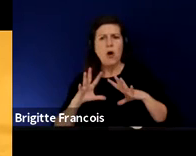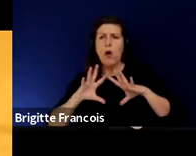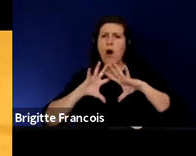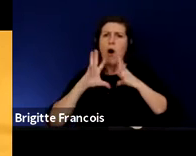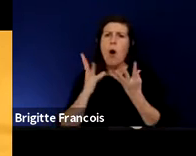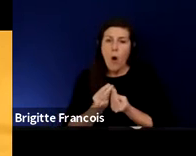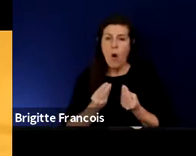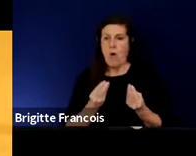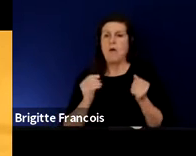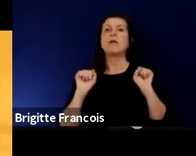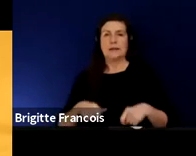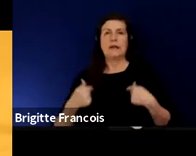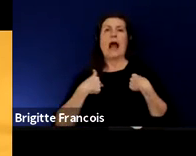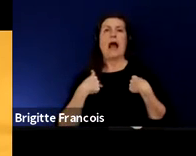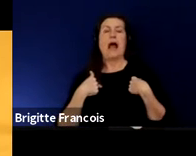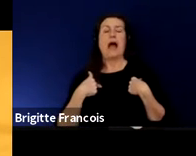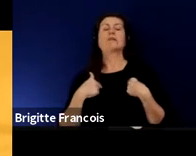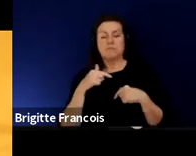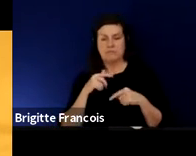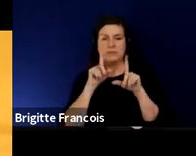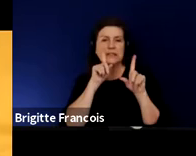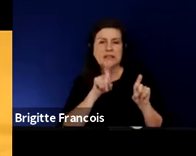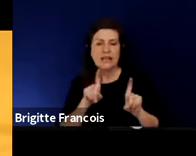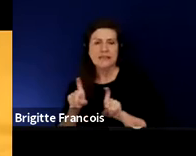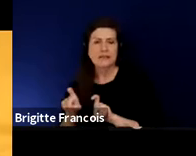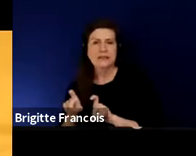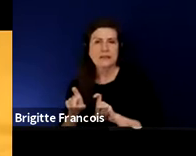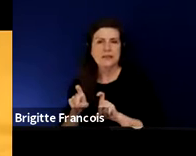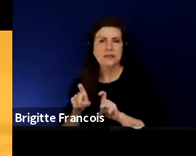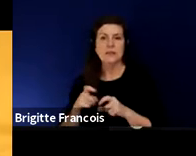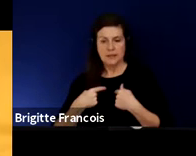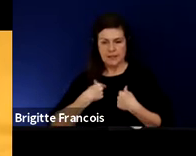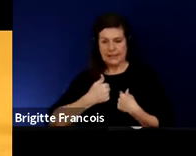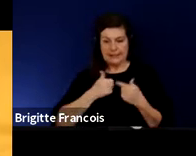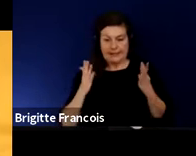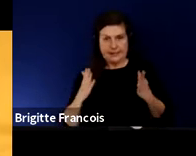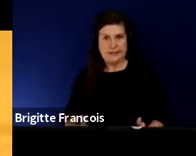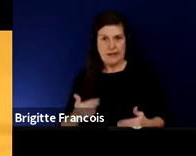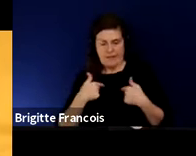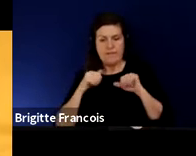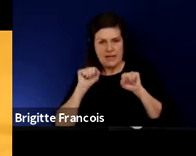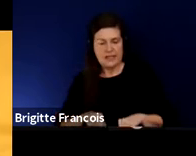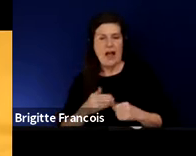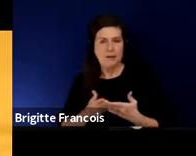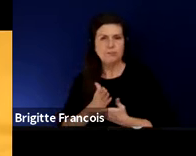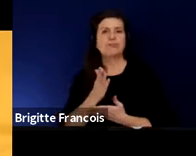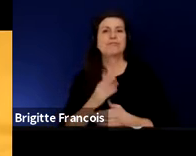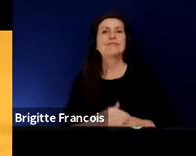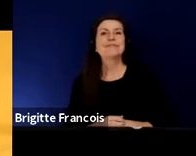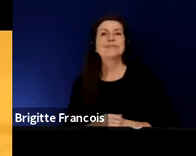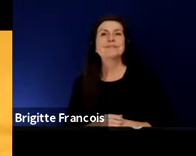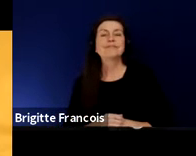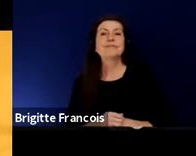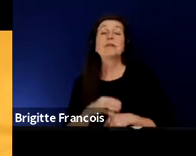make the testing experience or the involvement experience positive for you, is that happening? One thing that we